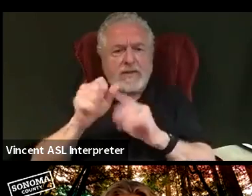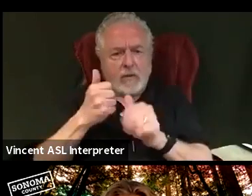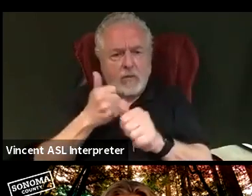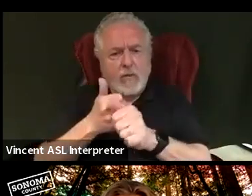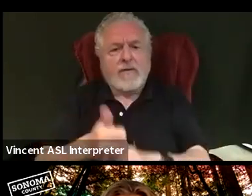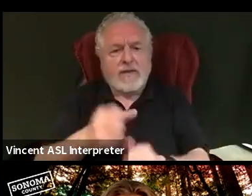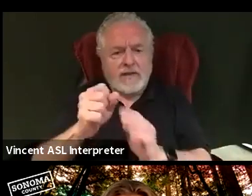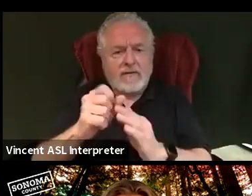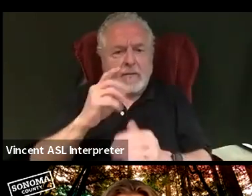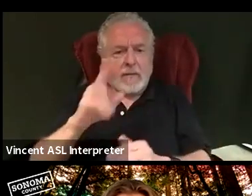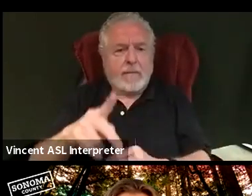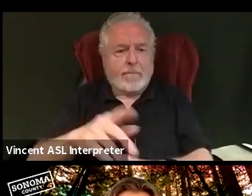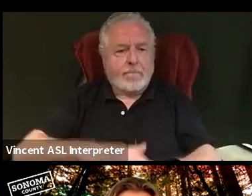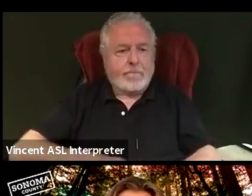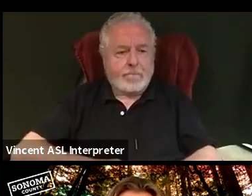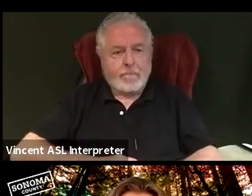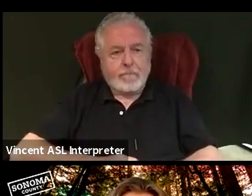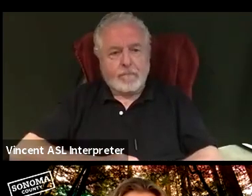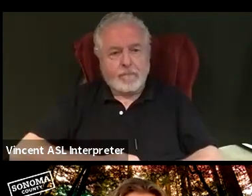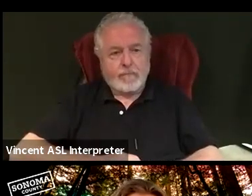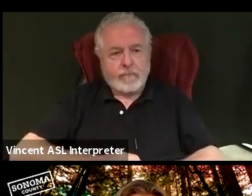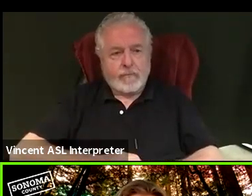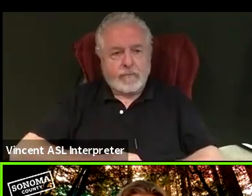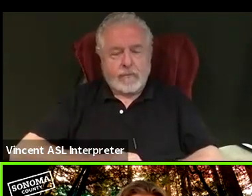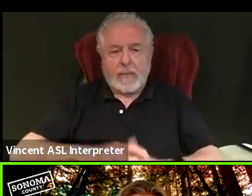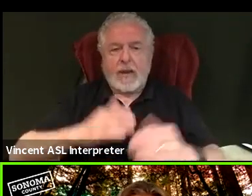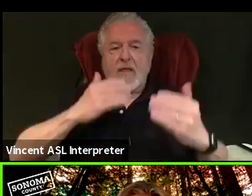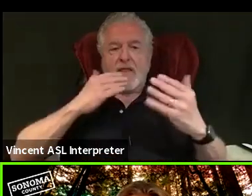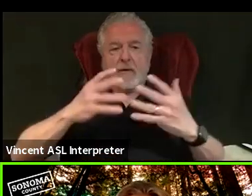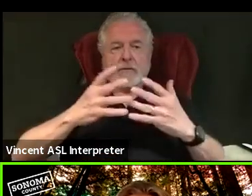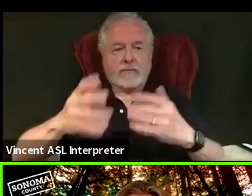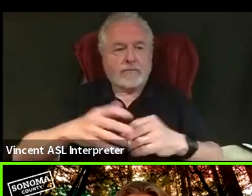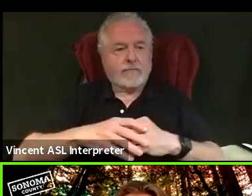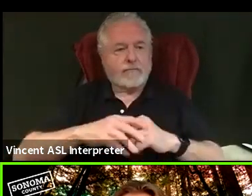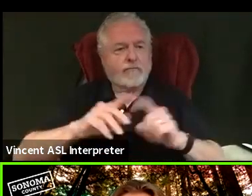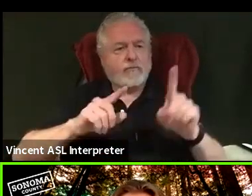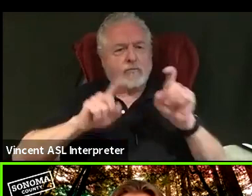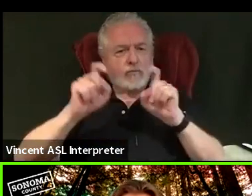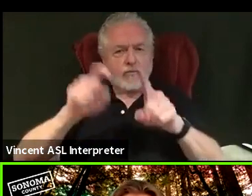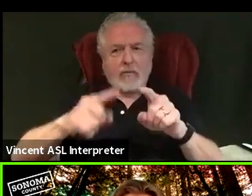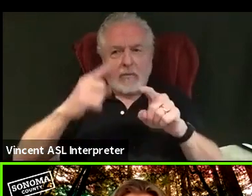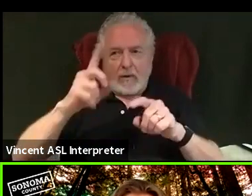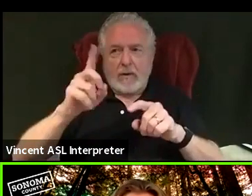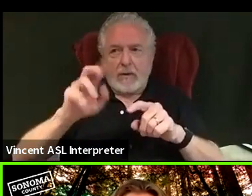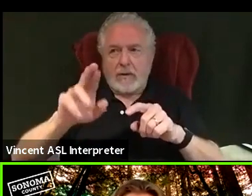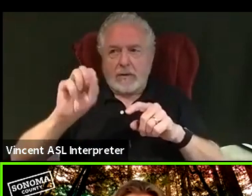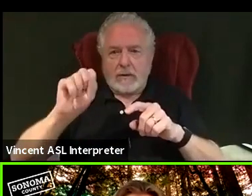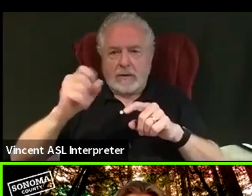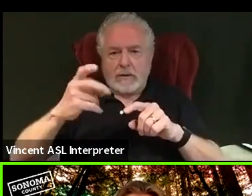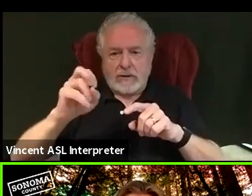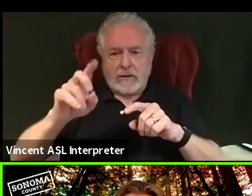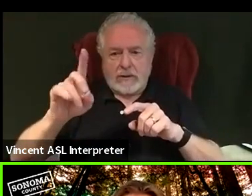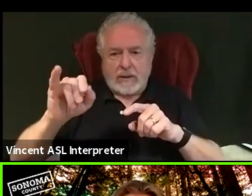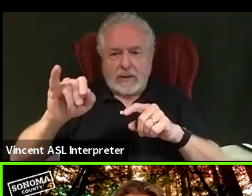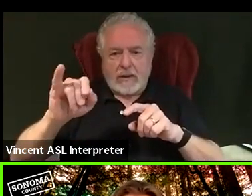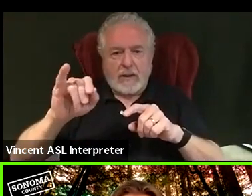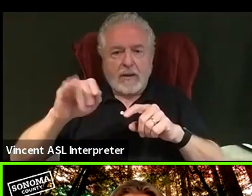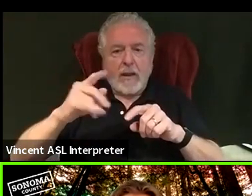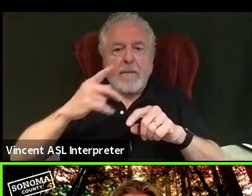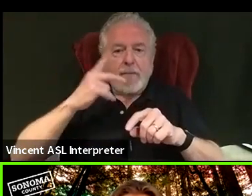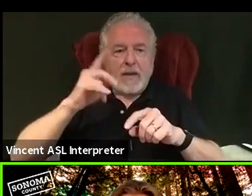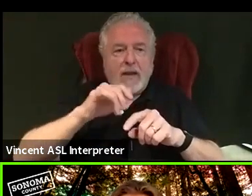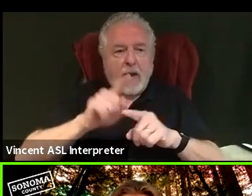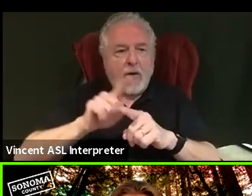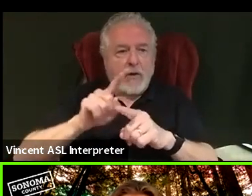Supervisor Hopkins. Thank you very much. A question for Dr. Shende. You know, and I say this as a parent